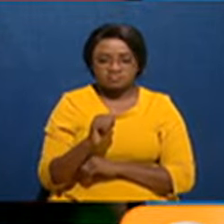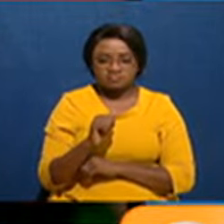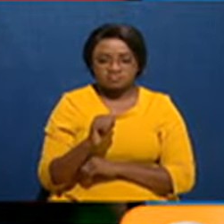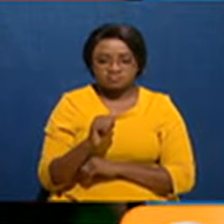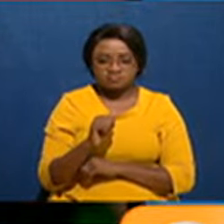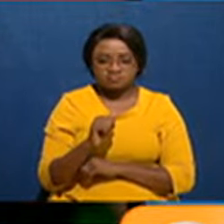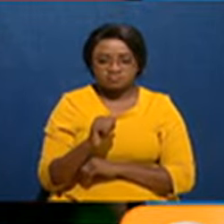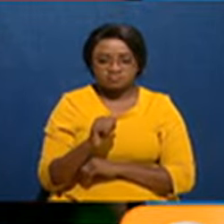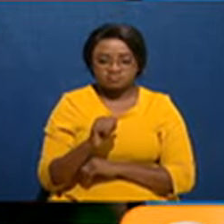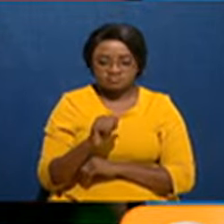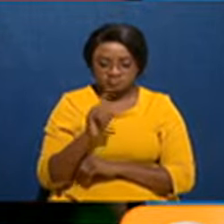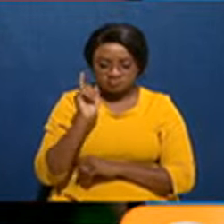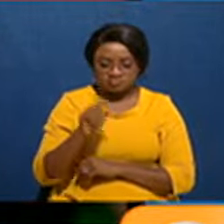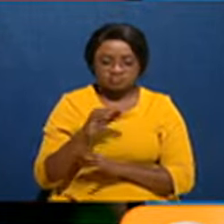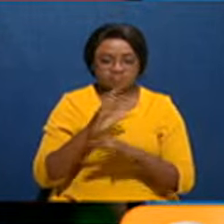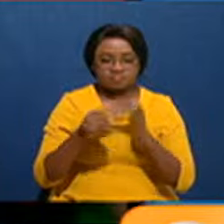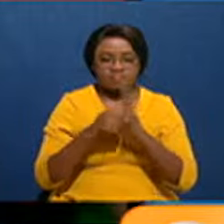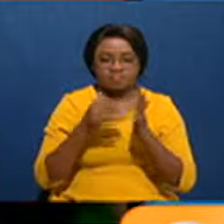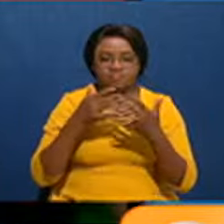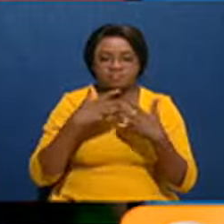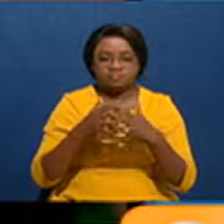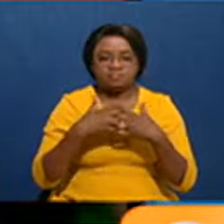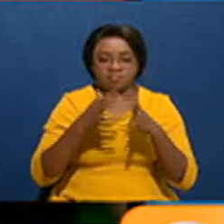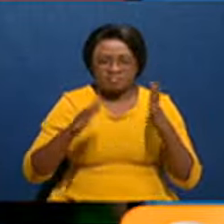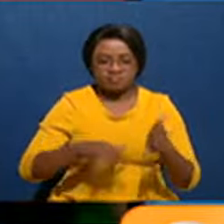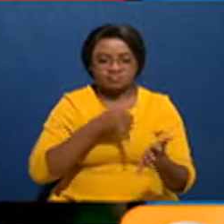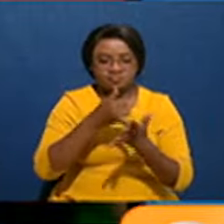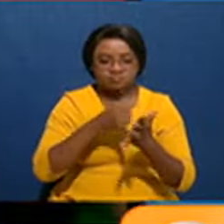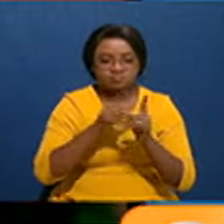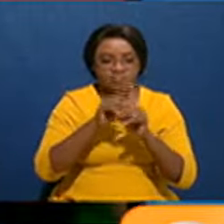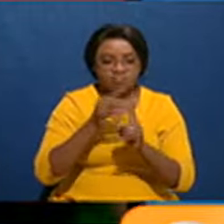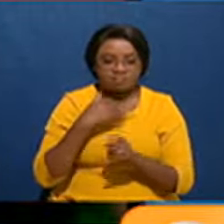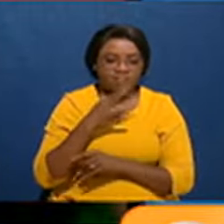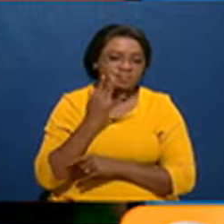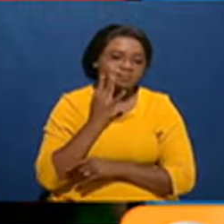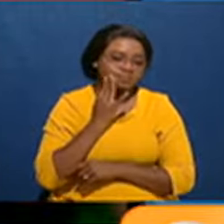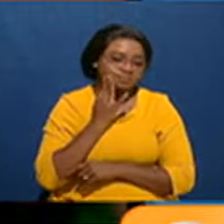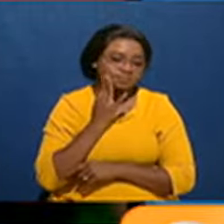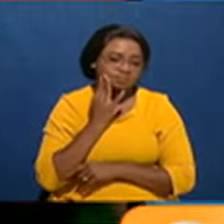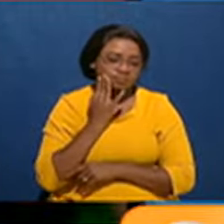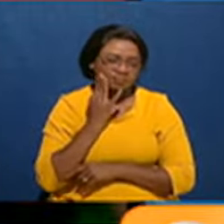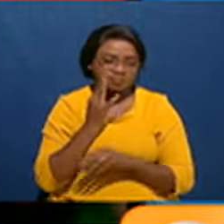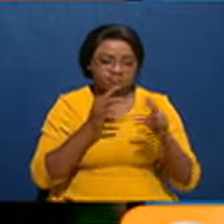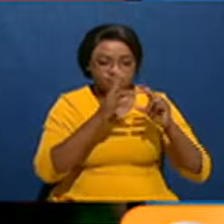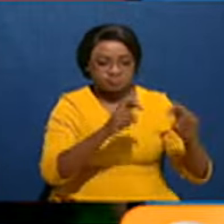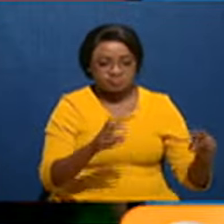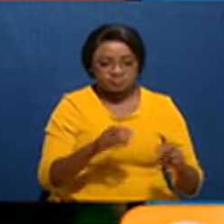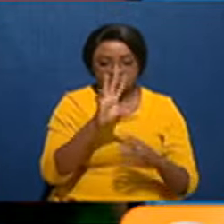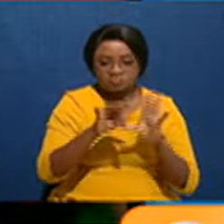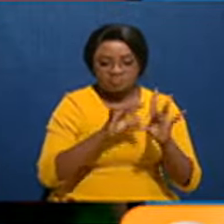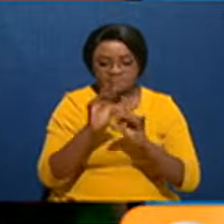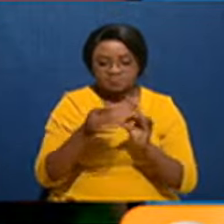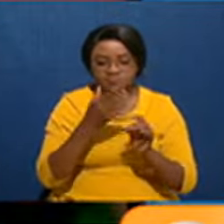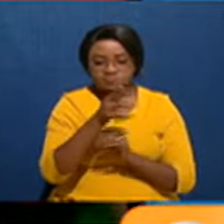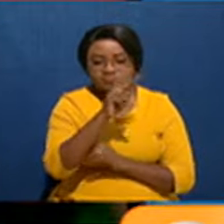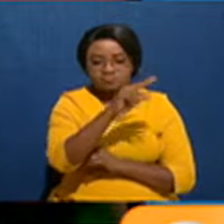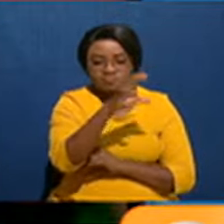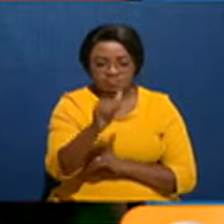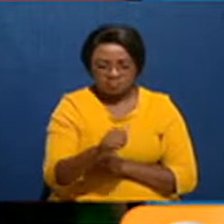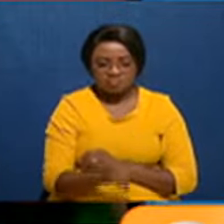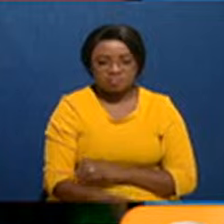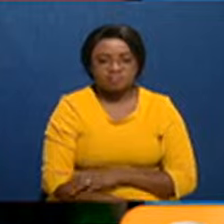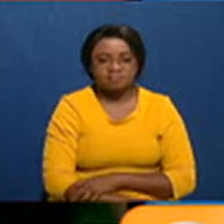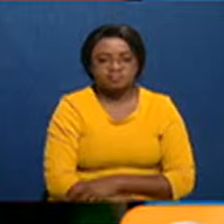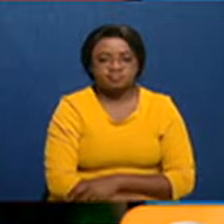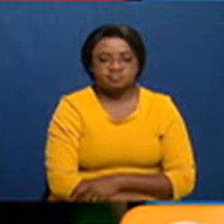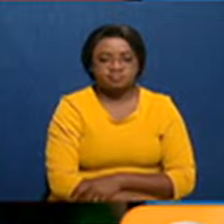follow through to make sure engineers are involved. And we have regular filing of the findings on SAT on a platform in NCA, so that then we